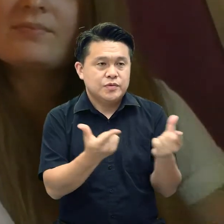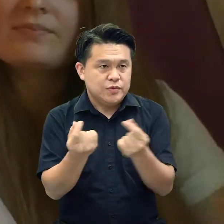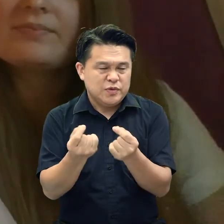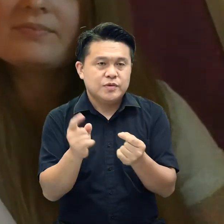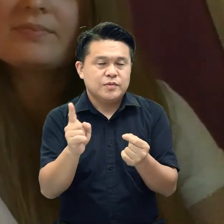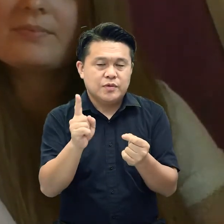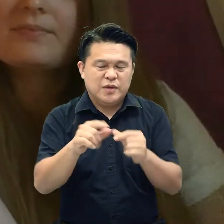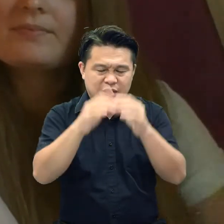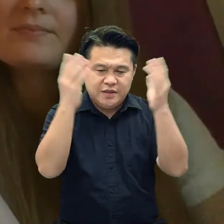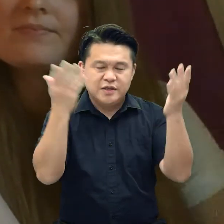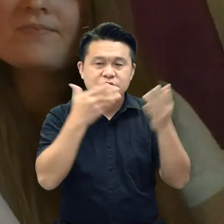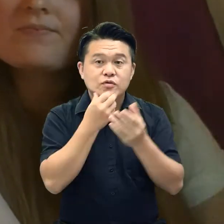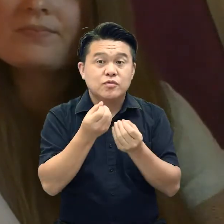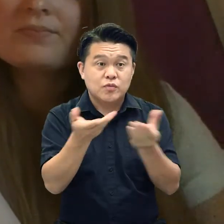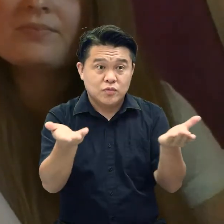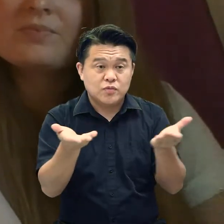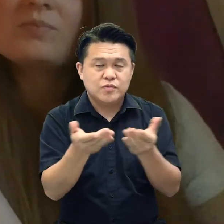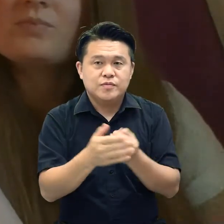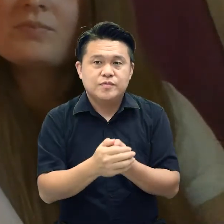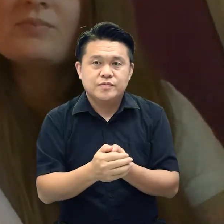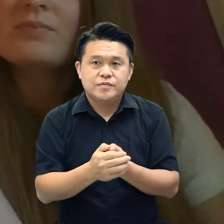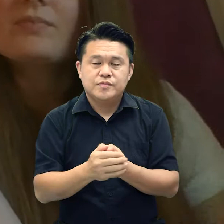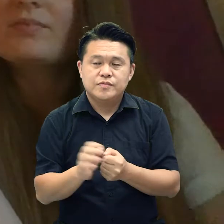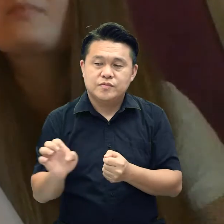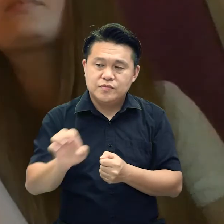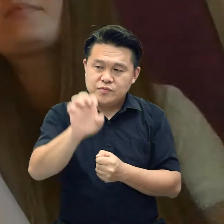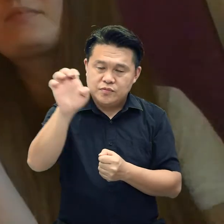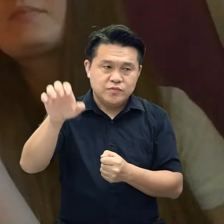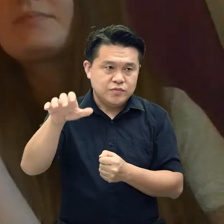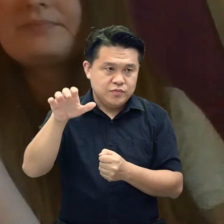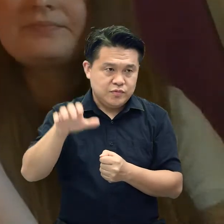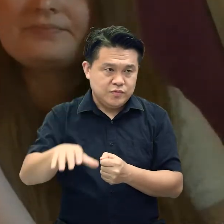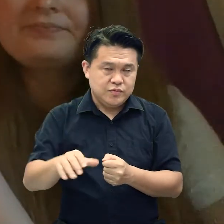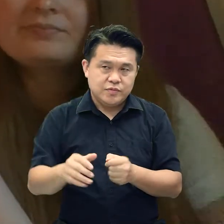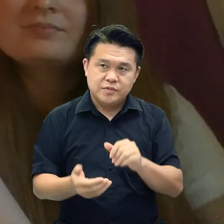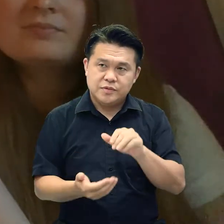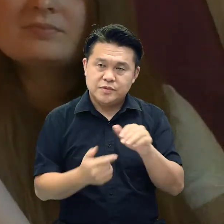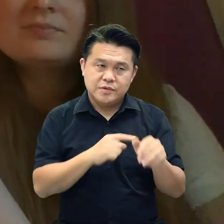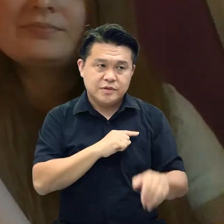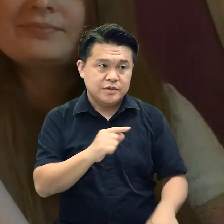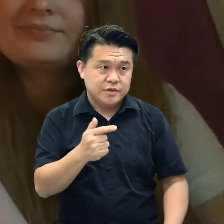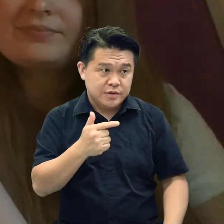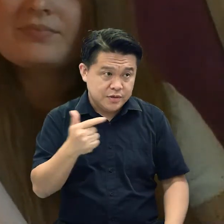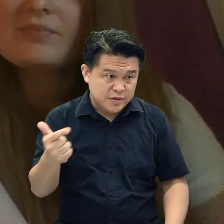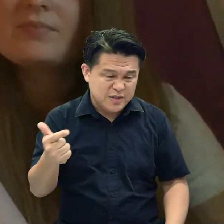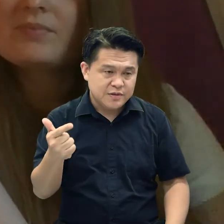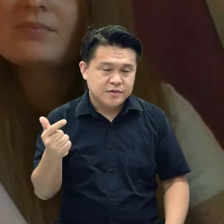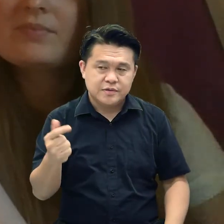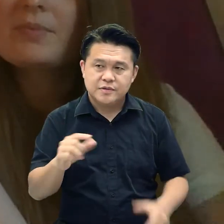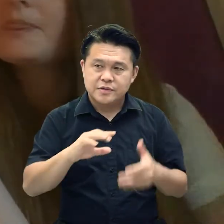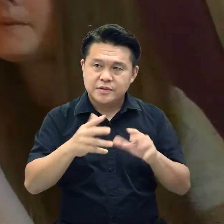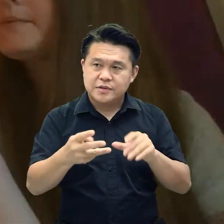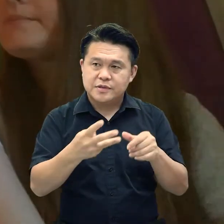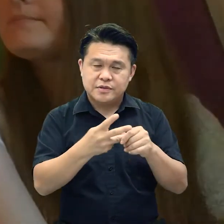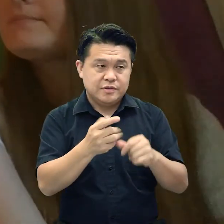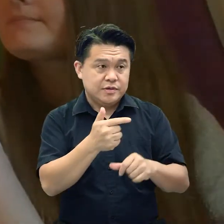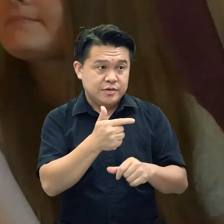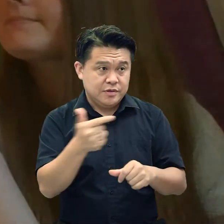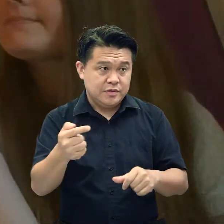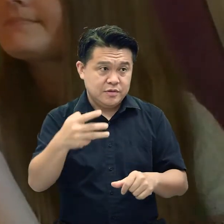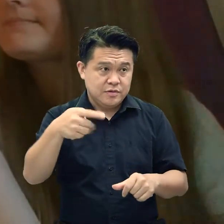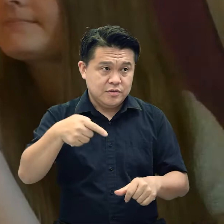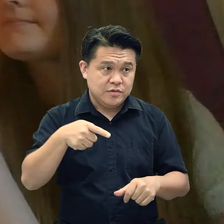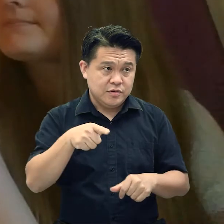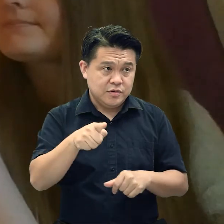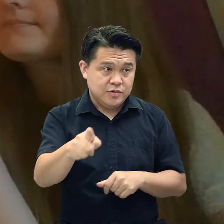And the Church of Sweden is the largest Lutheran denomination in Europe and the third largest in the world. So